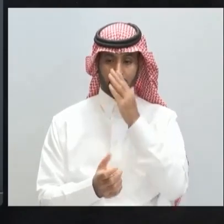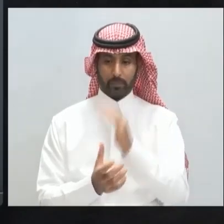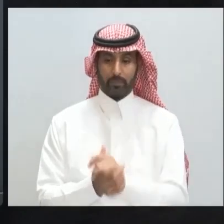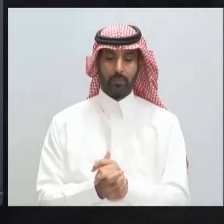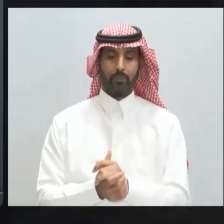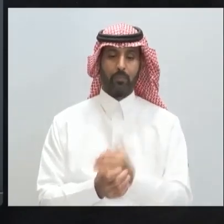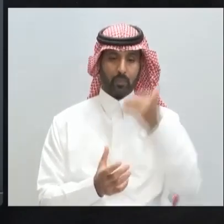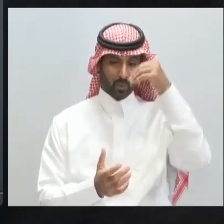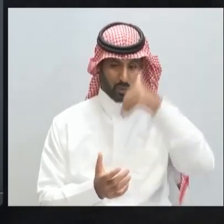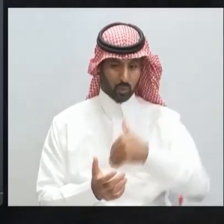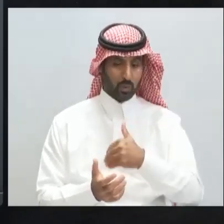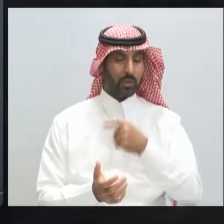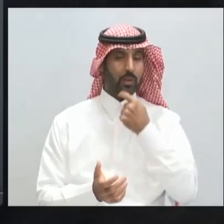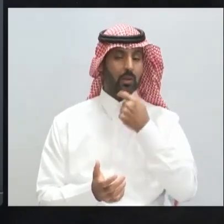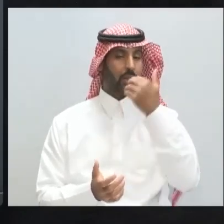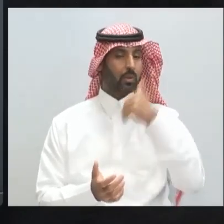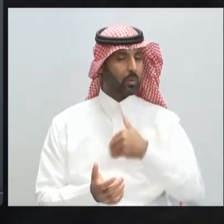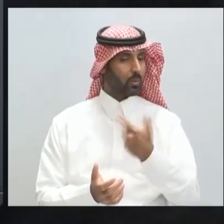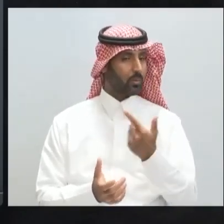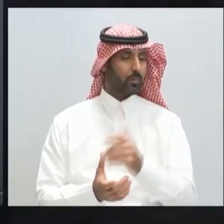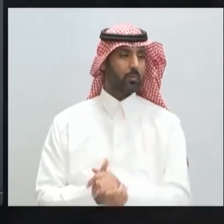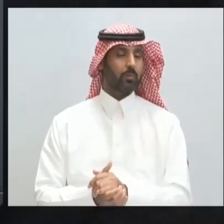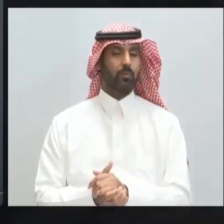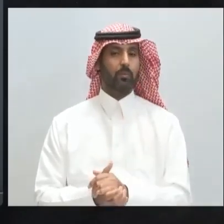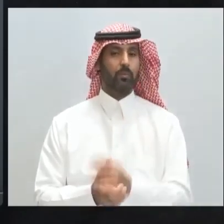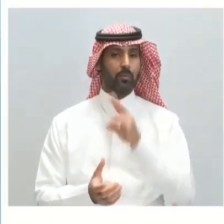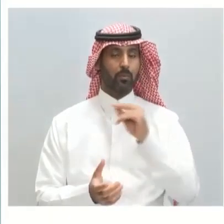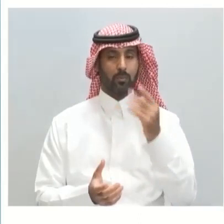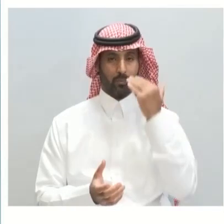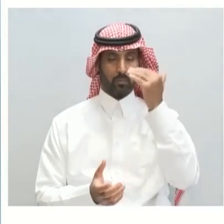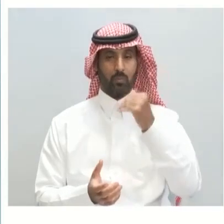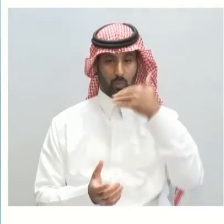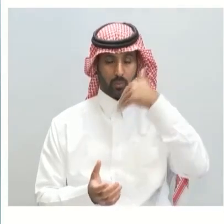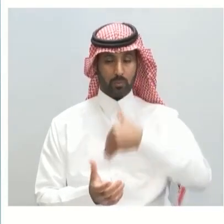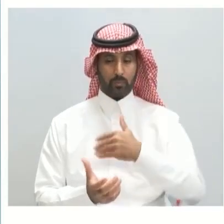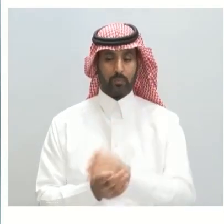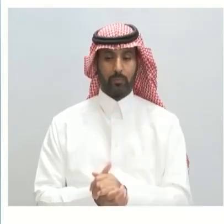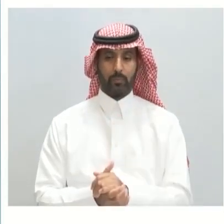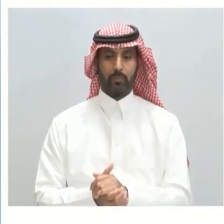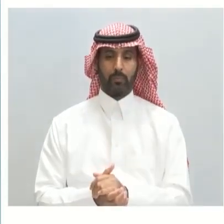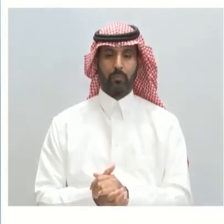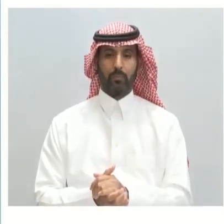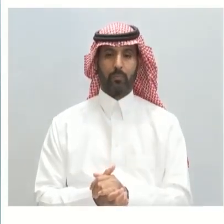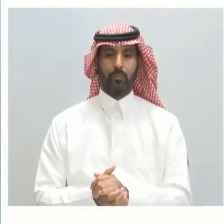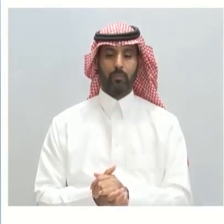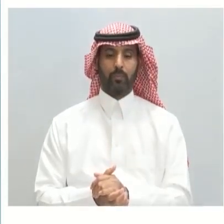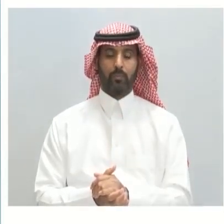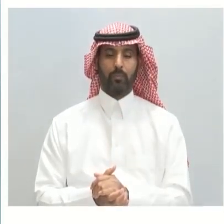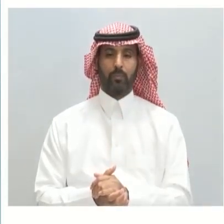What about a falling intonation here? Give me an example of a falling intonation here.